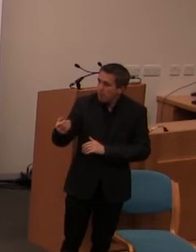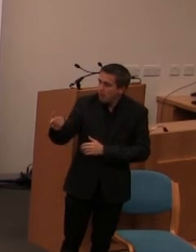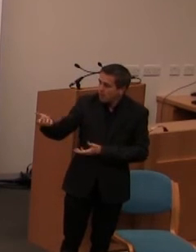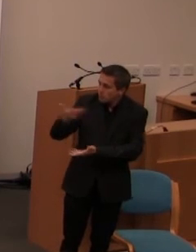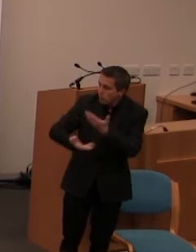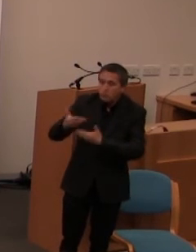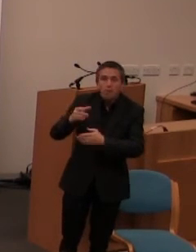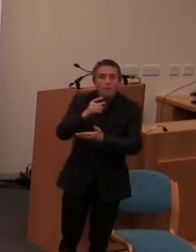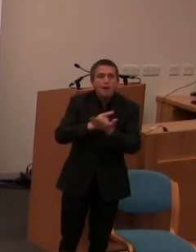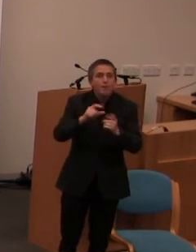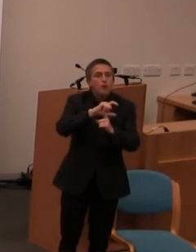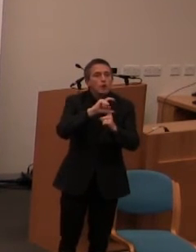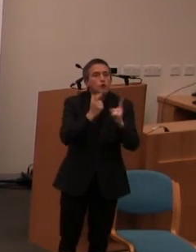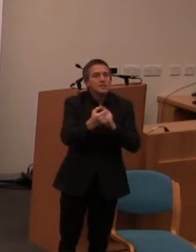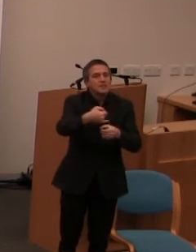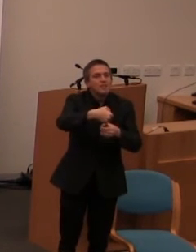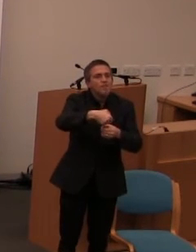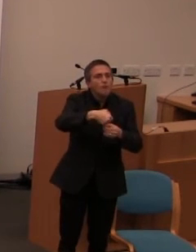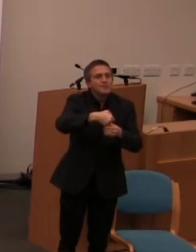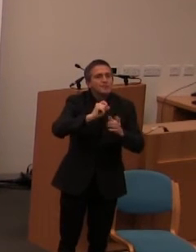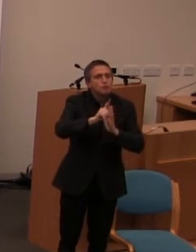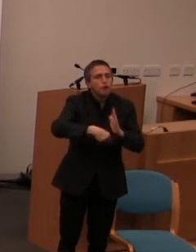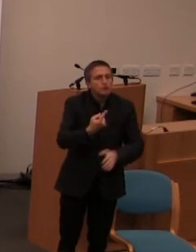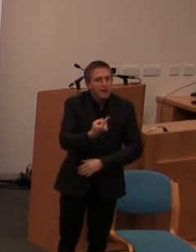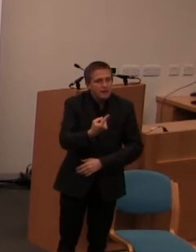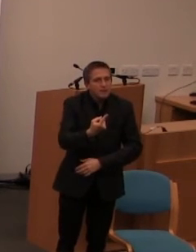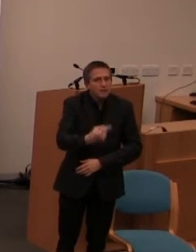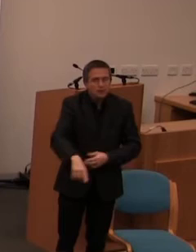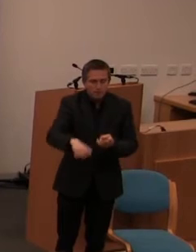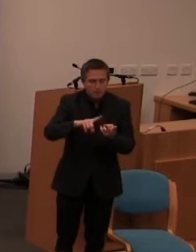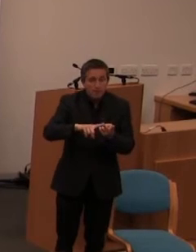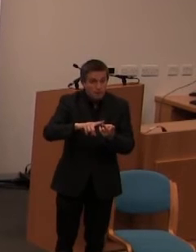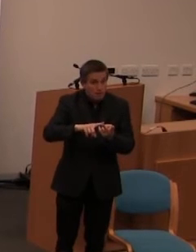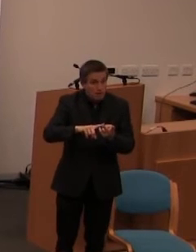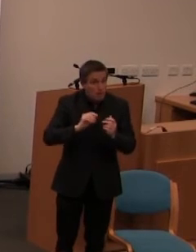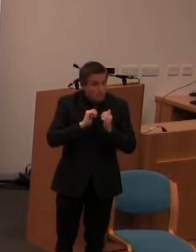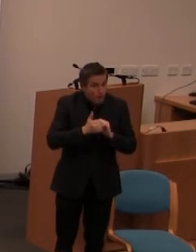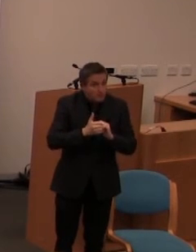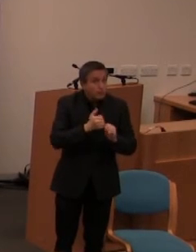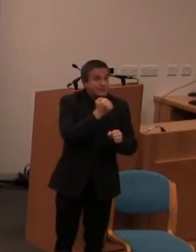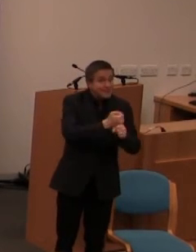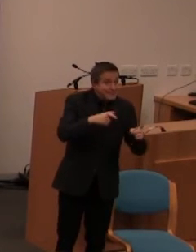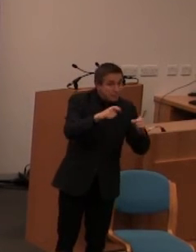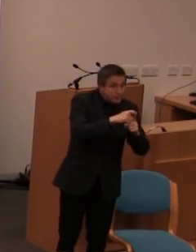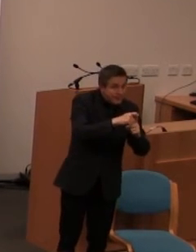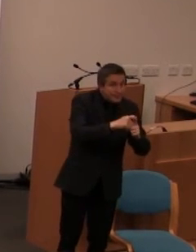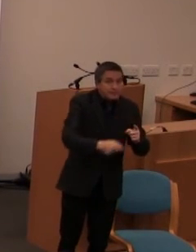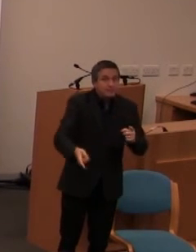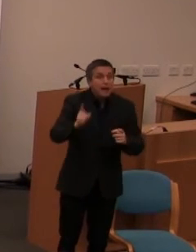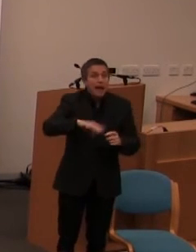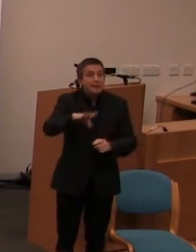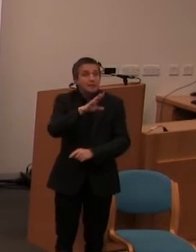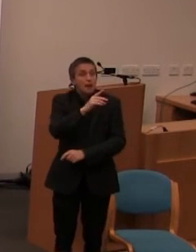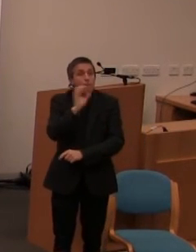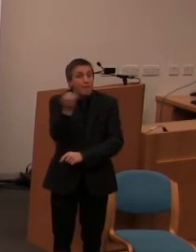the community pharmacy, the Pharmacy First project. We've also heard about some of the good partnership between GP surgeries and